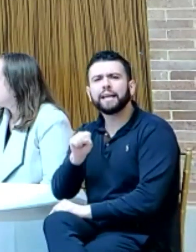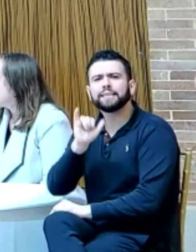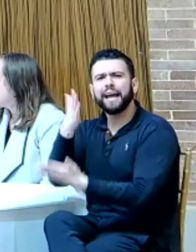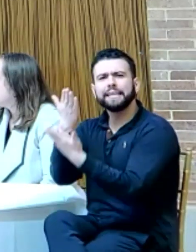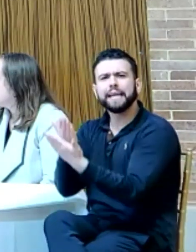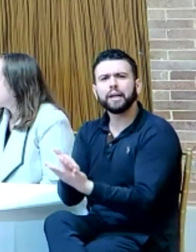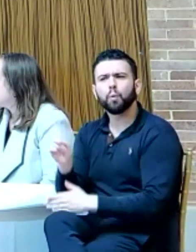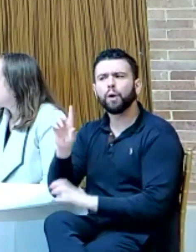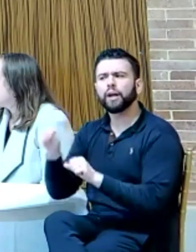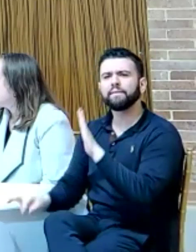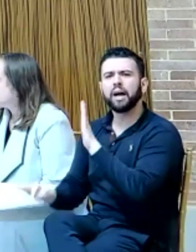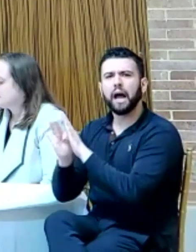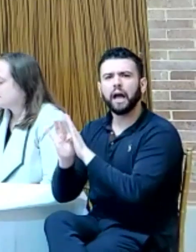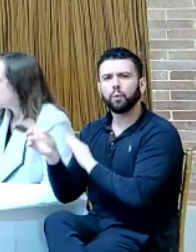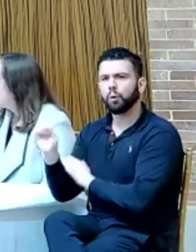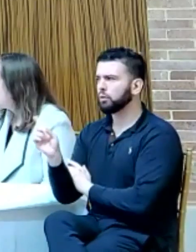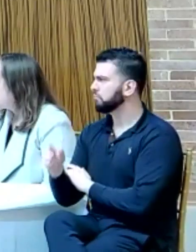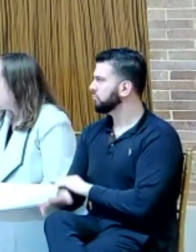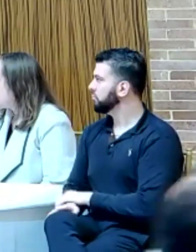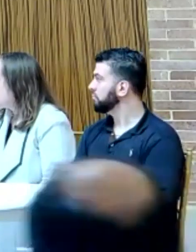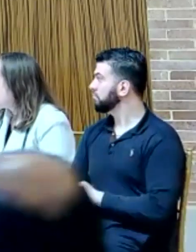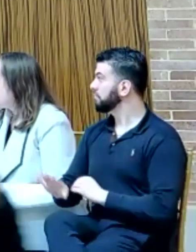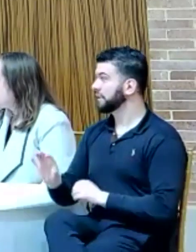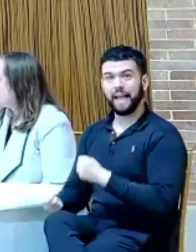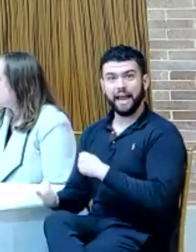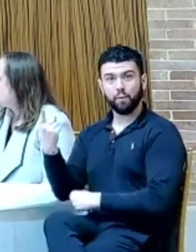located does anyone want to take that